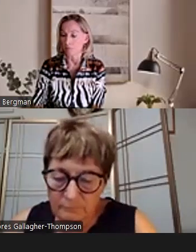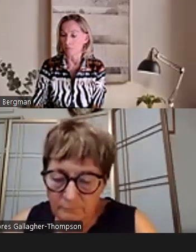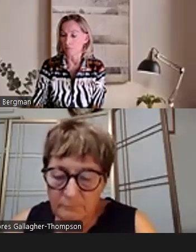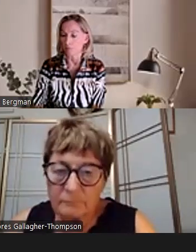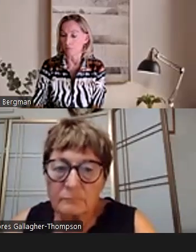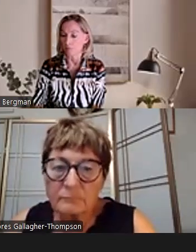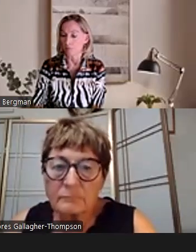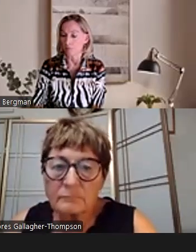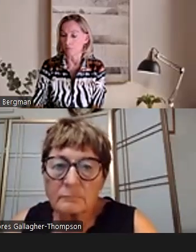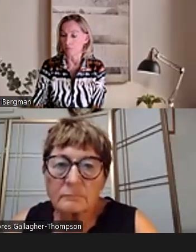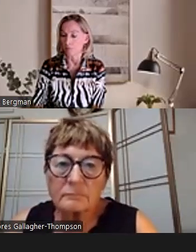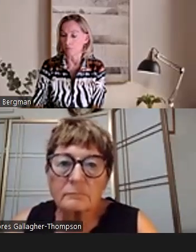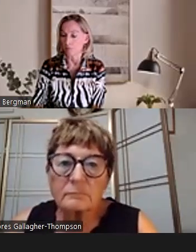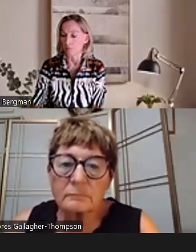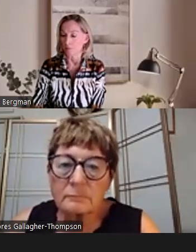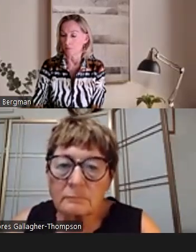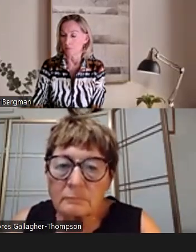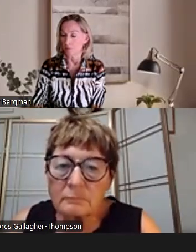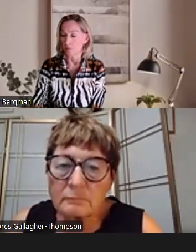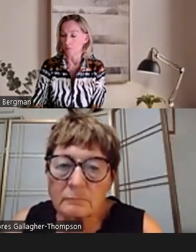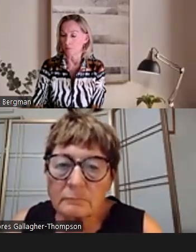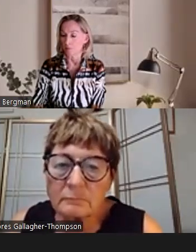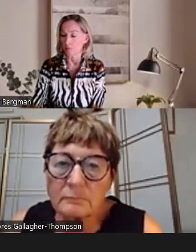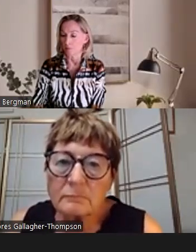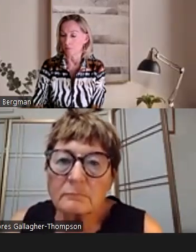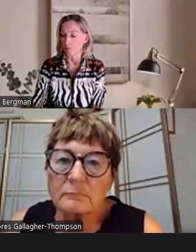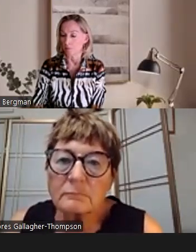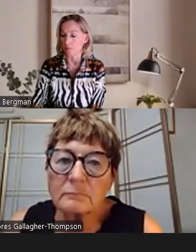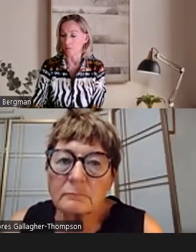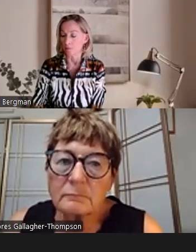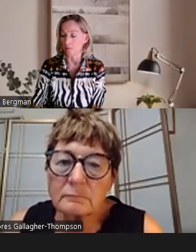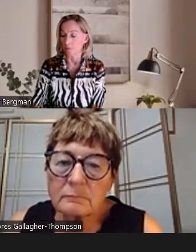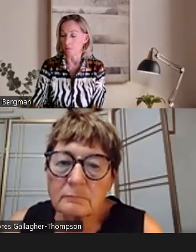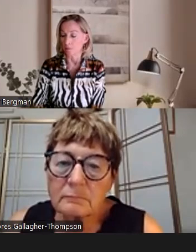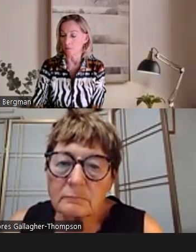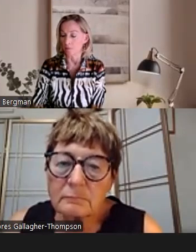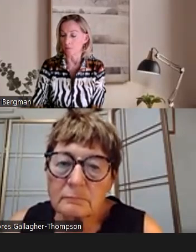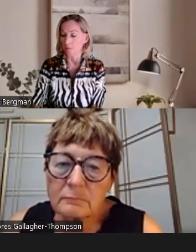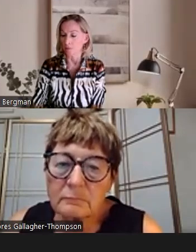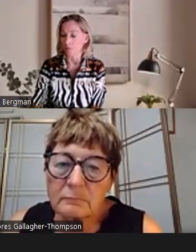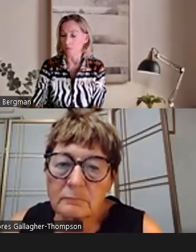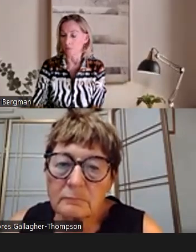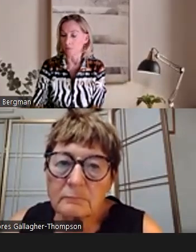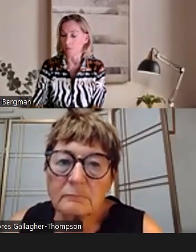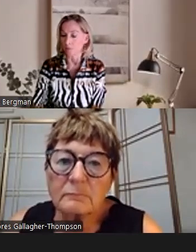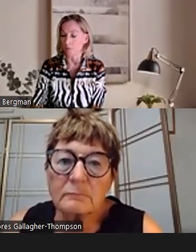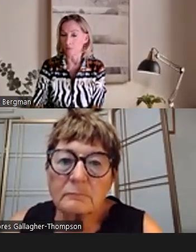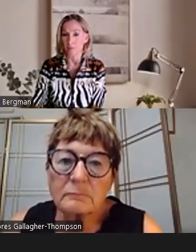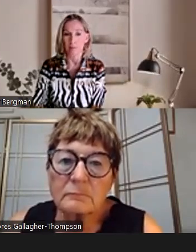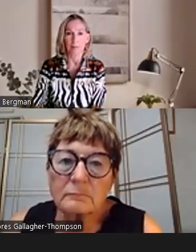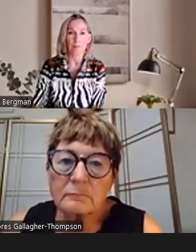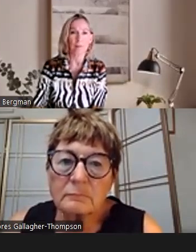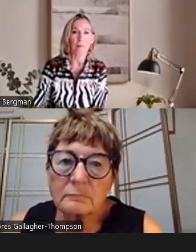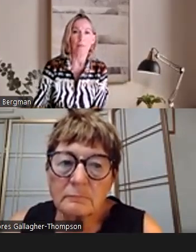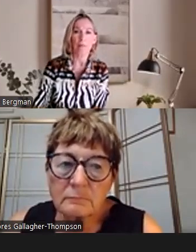All right. Well, now Mobley had his hand raised. Sorry, when. Oh, did he? Signing off. Okay. I can see his hand. I don't know if